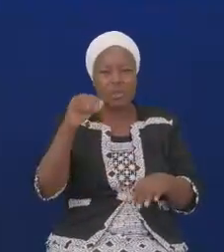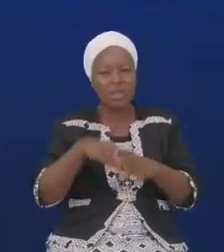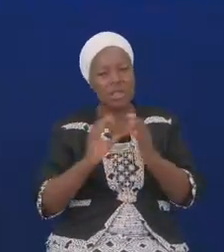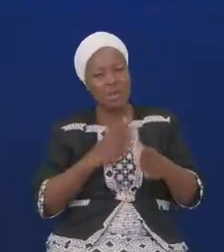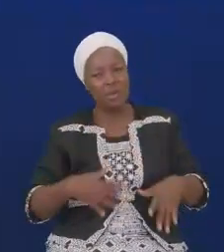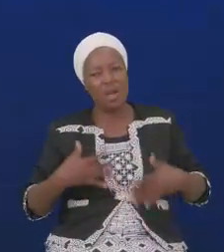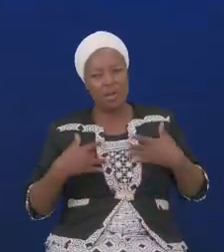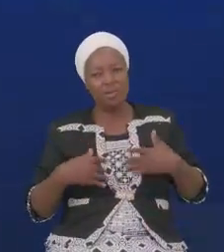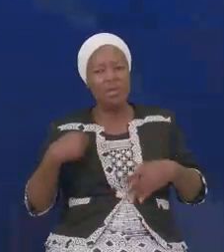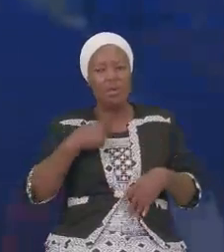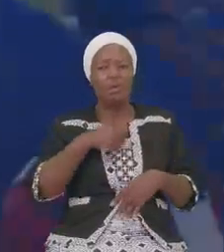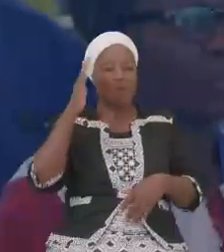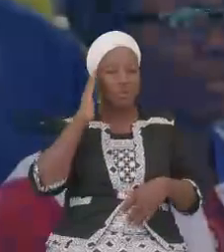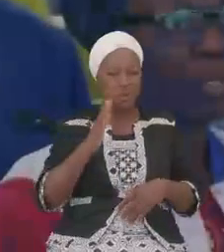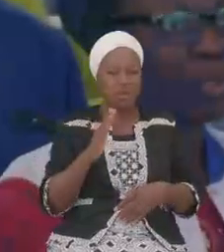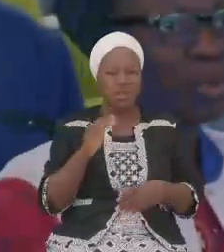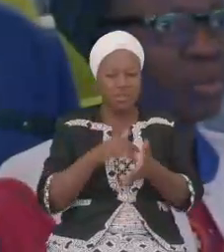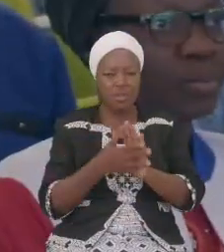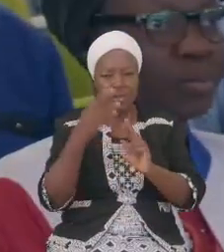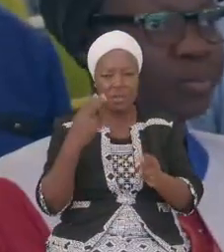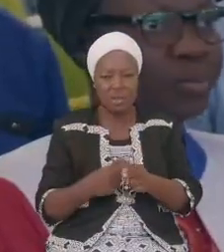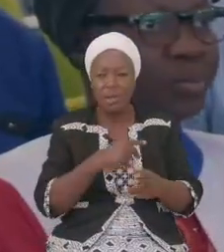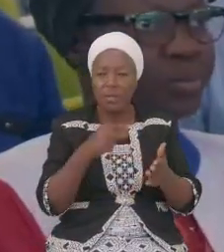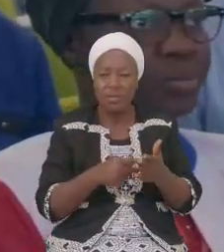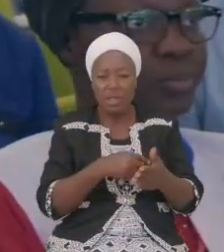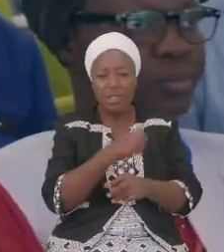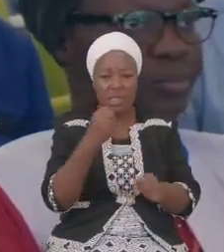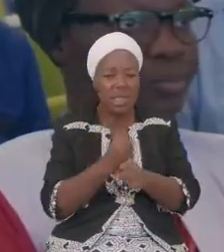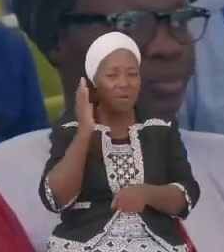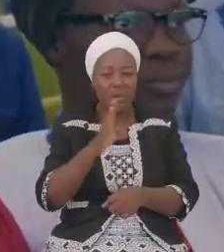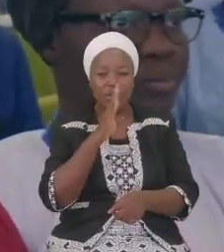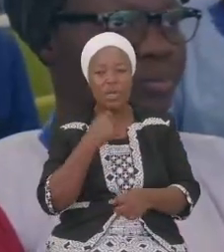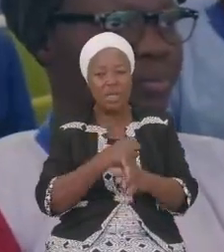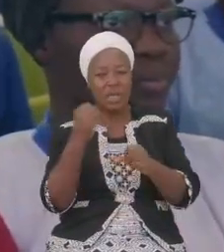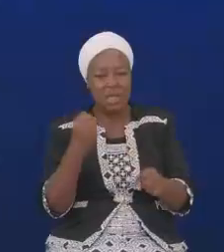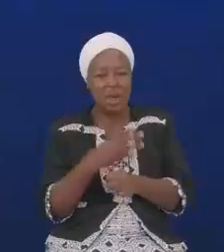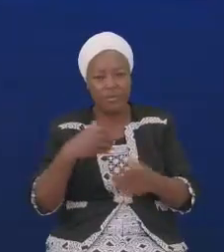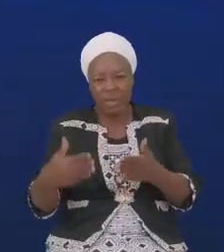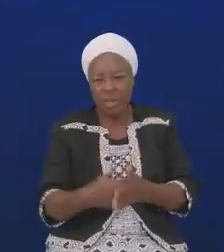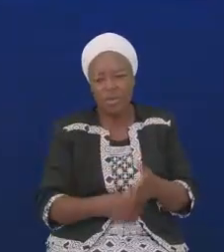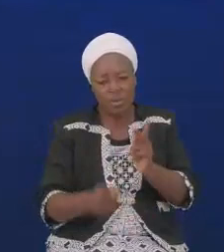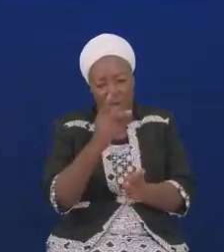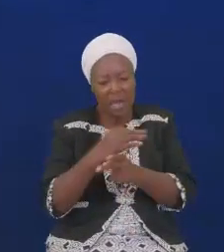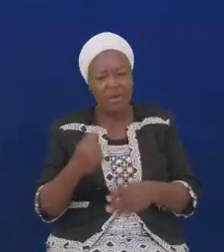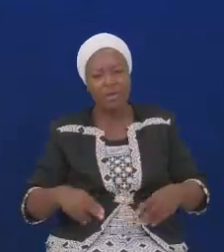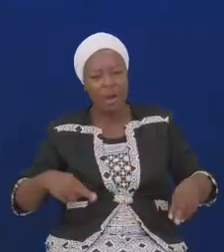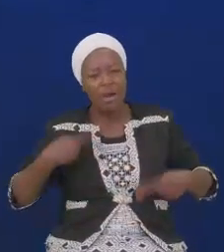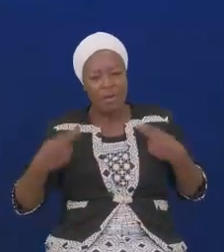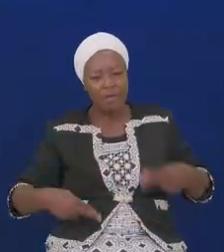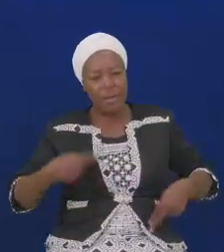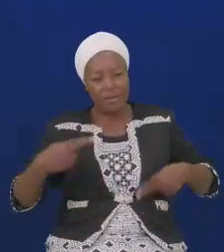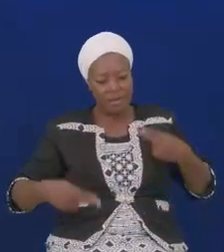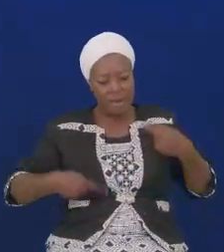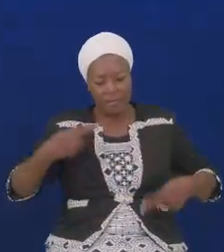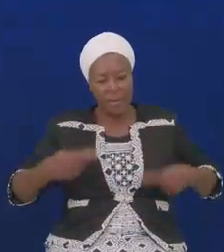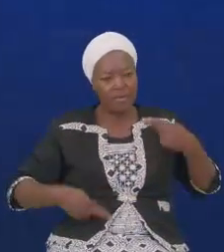lives. We will. This year will be the year of a new kind of revival of the Holy Ghost